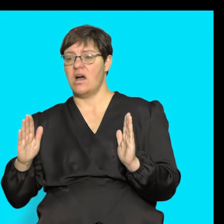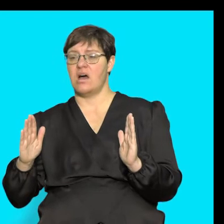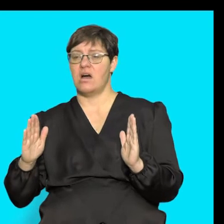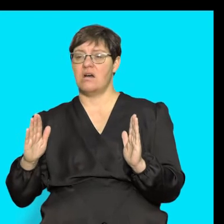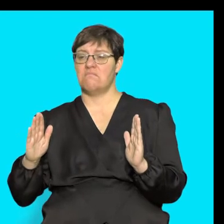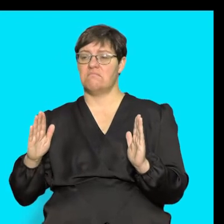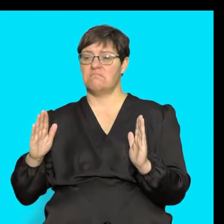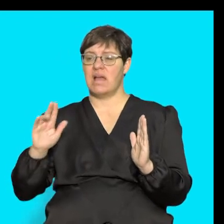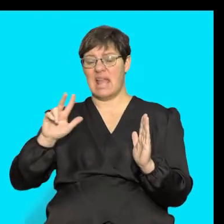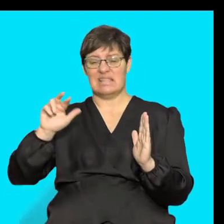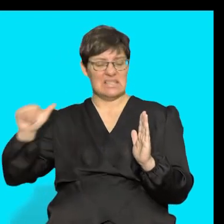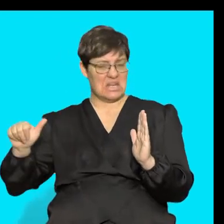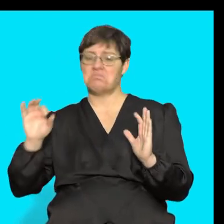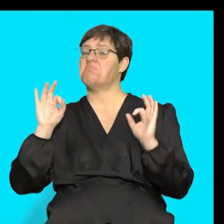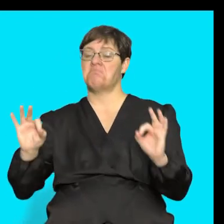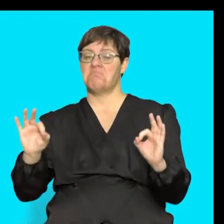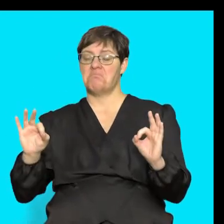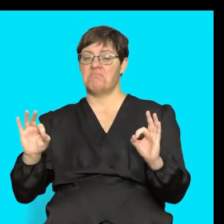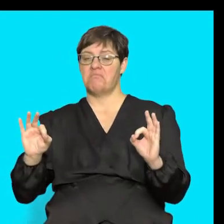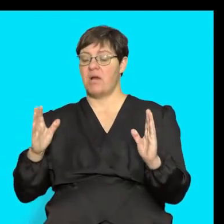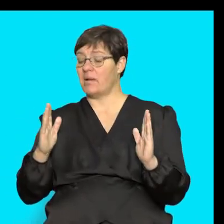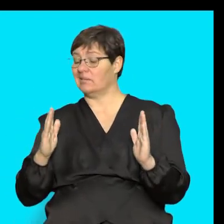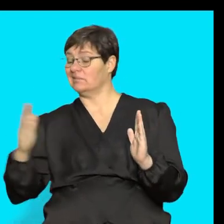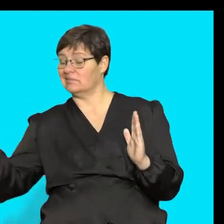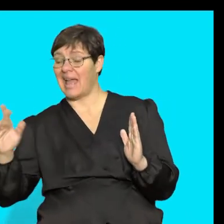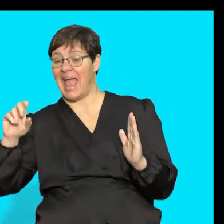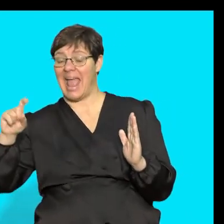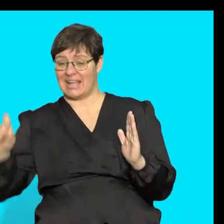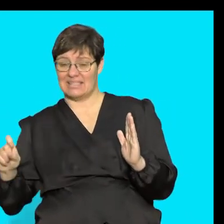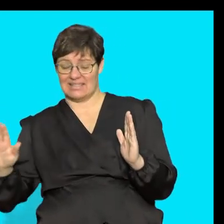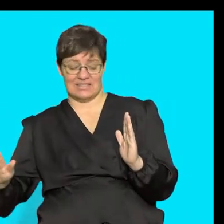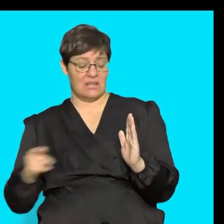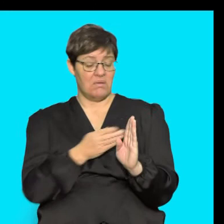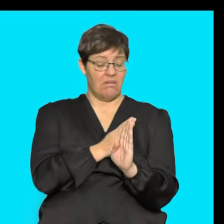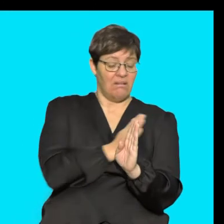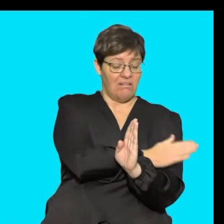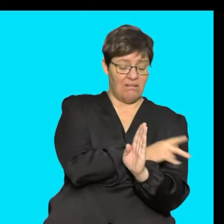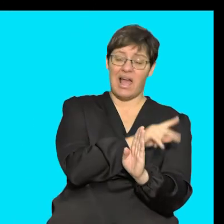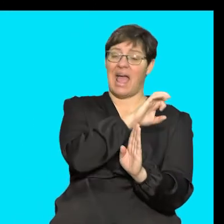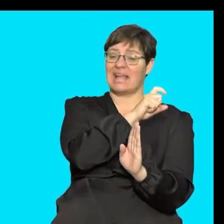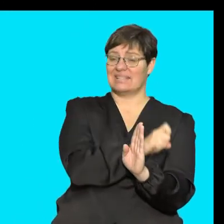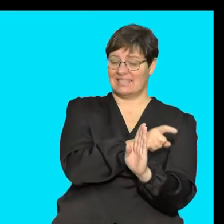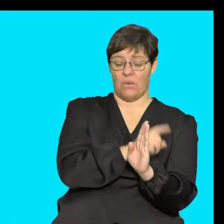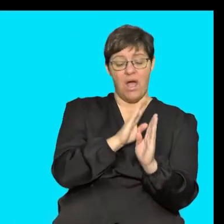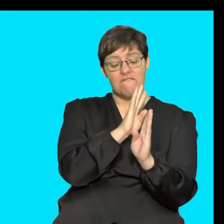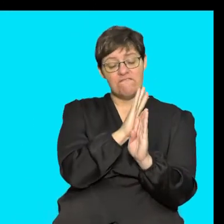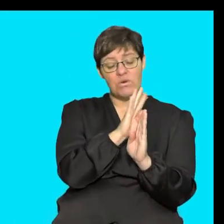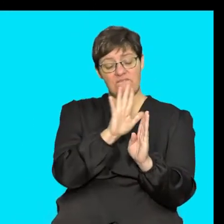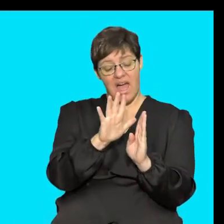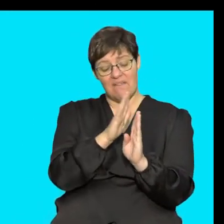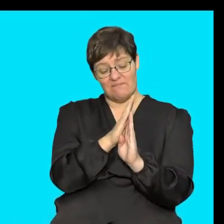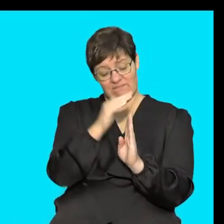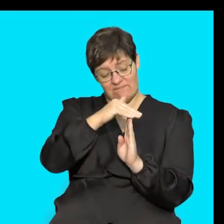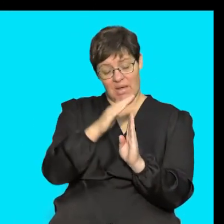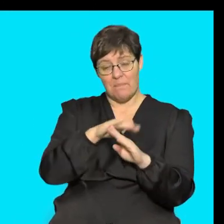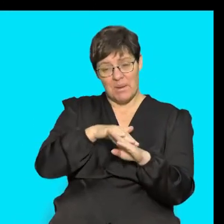I'm interpolating. But after 86, I'm extrapolating because the range is 45 to